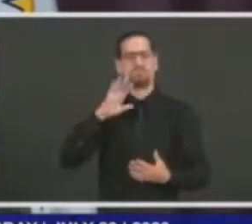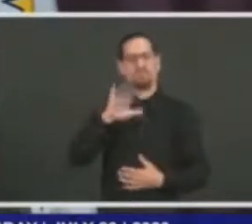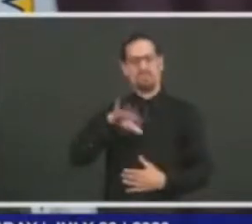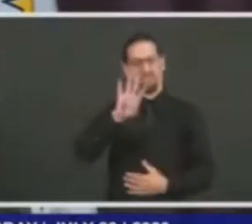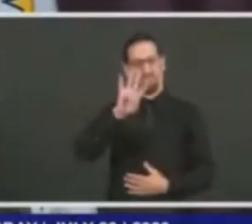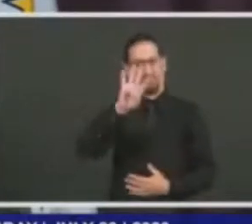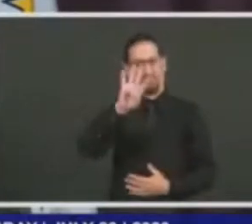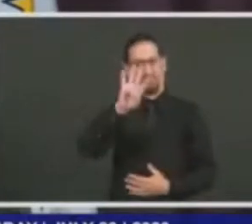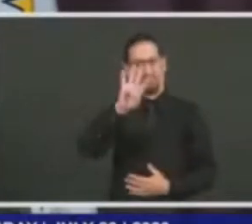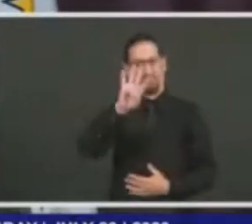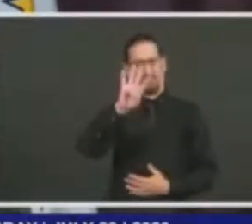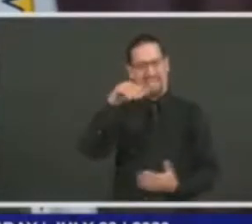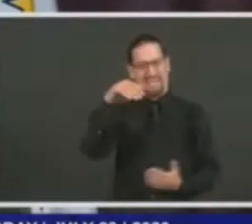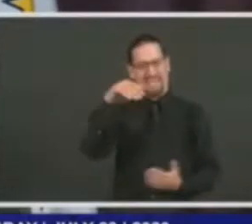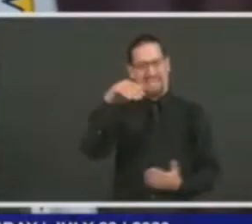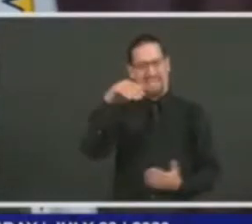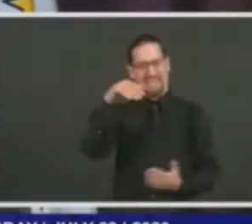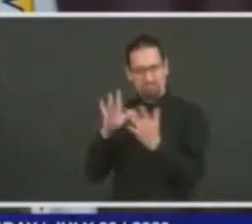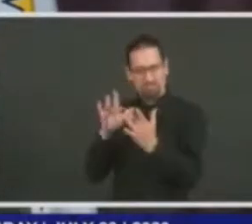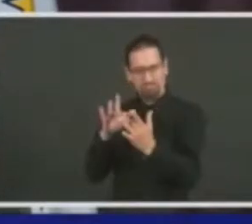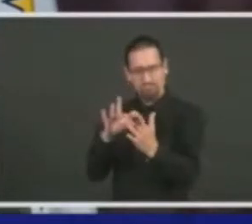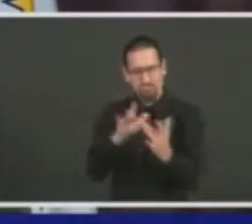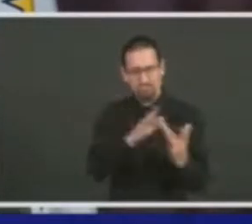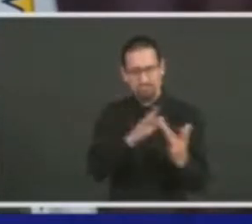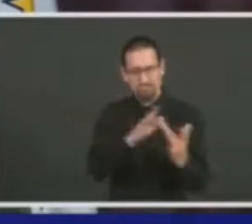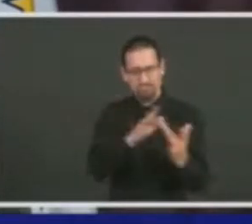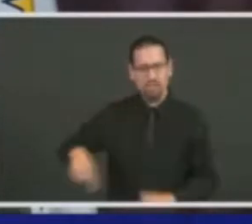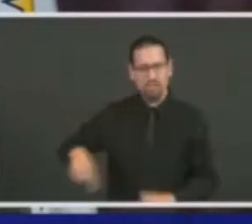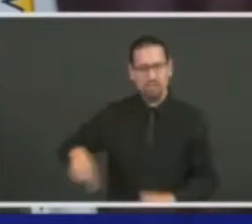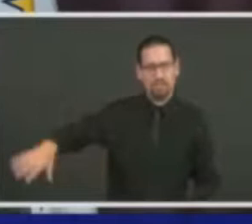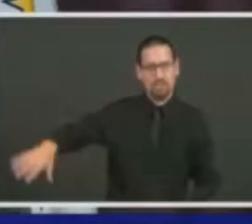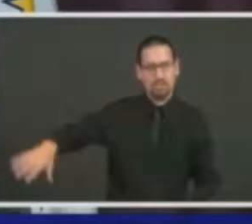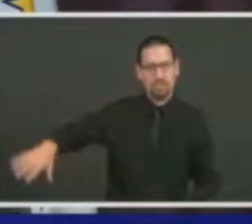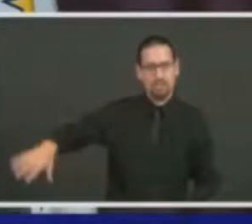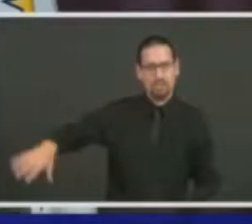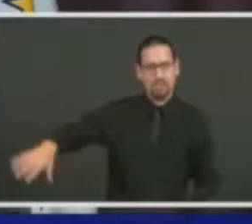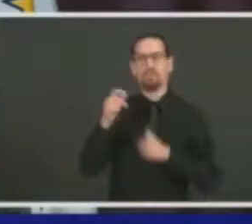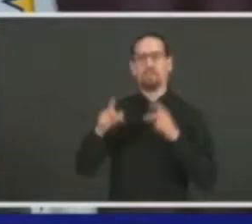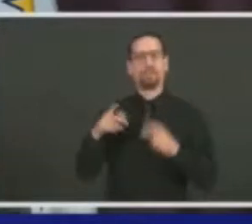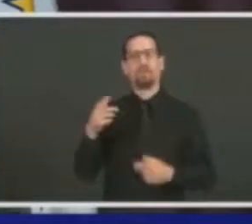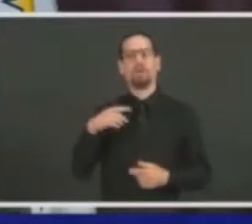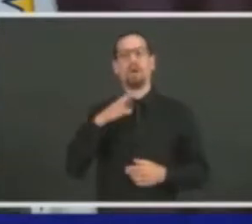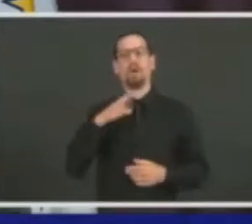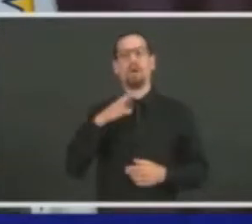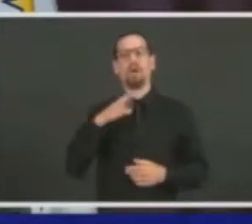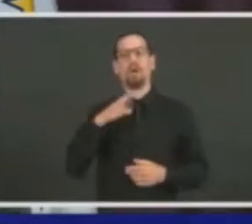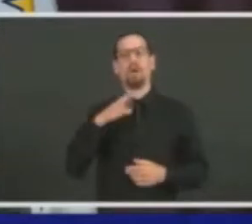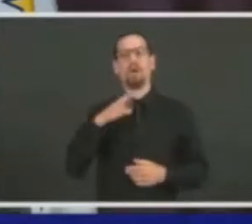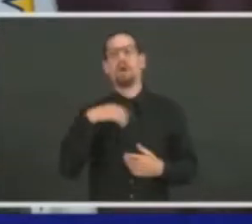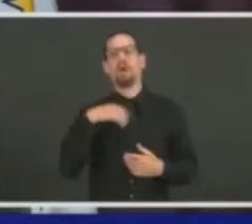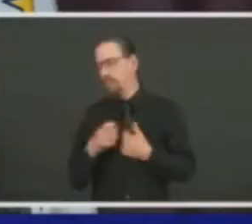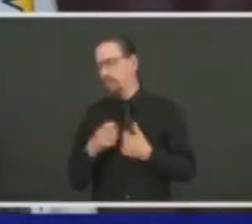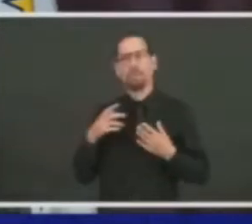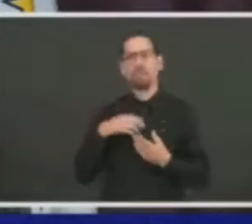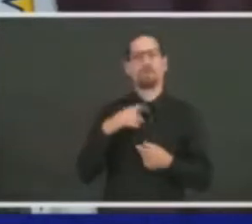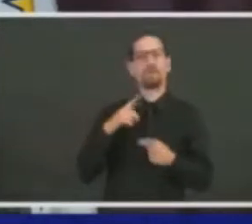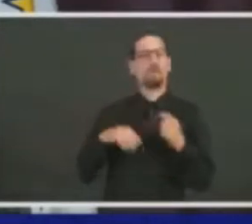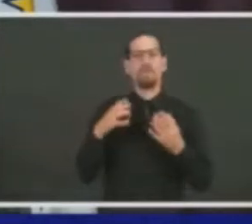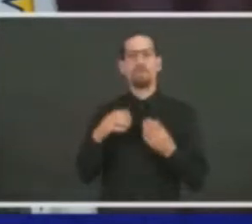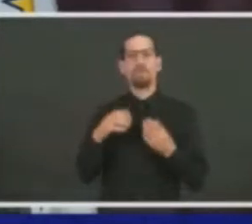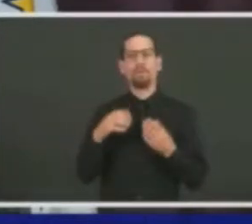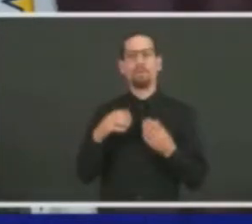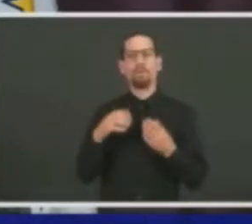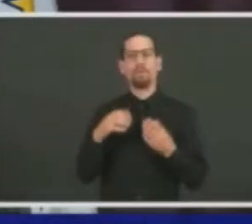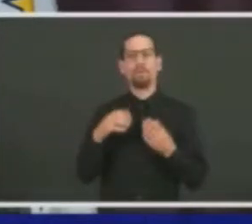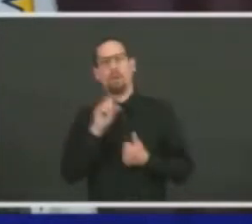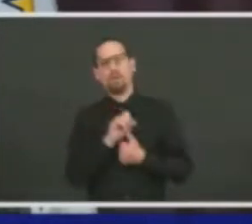4,000 cases, a lot of people couldn't remember how many people were at the party or the names of everyone at the party. We never